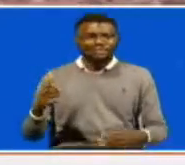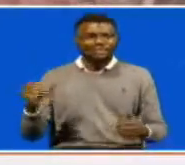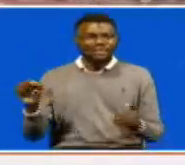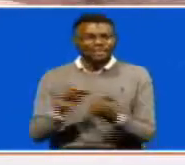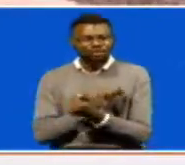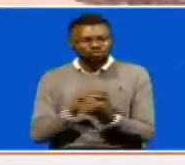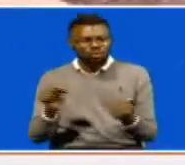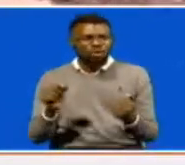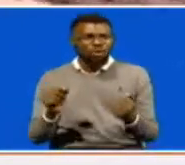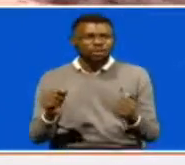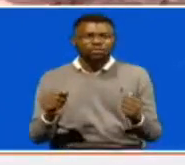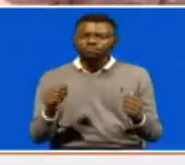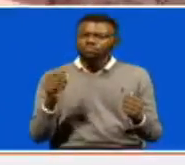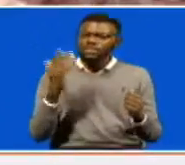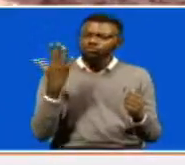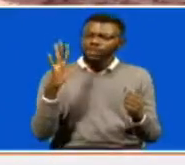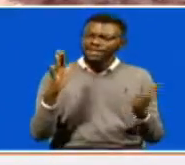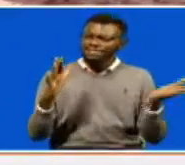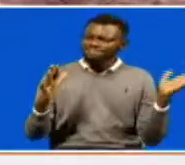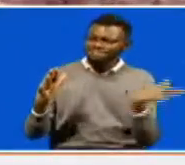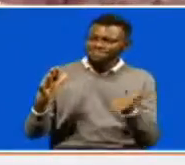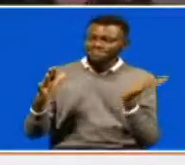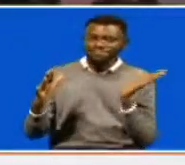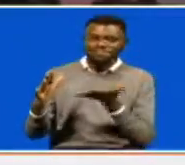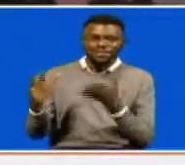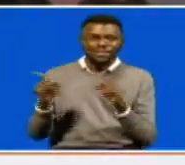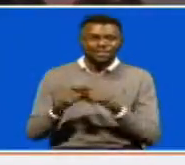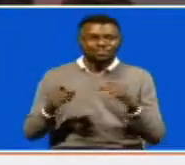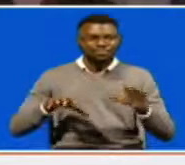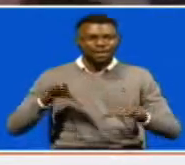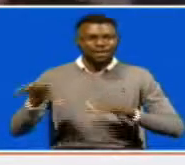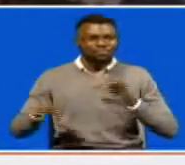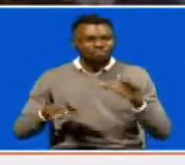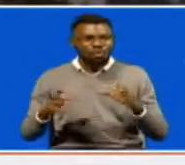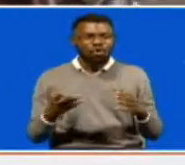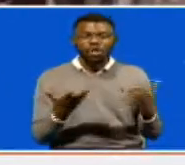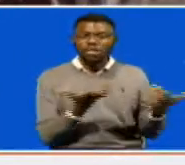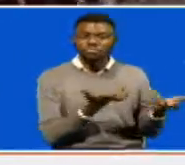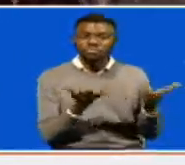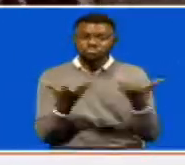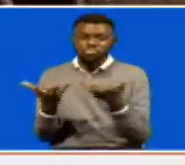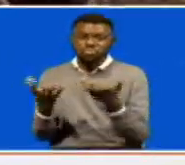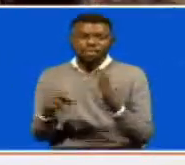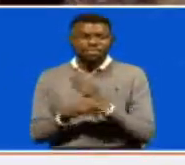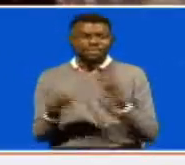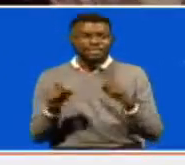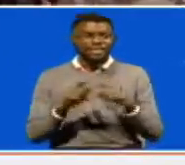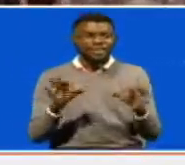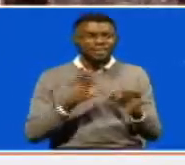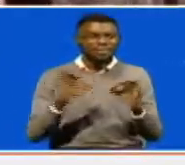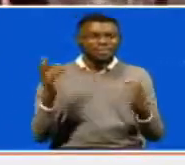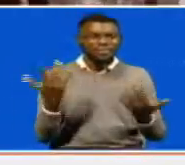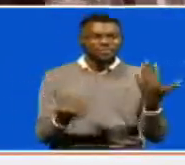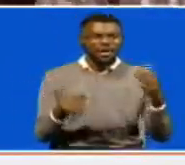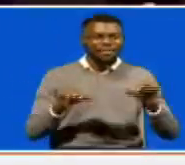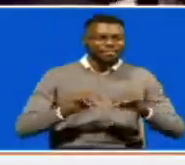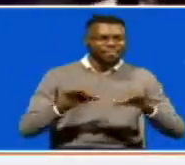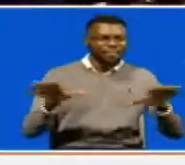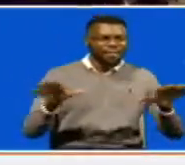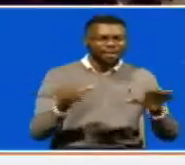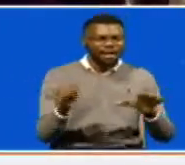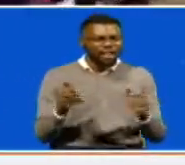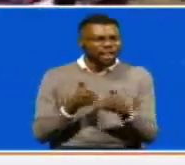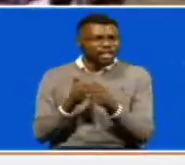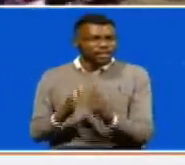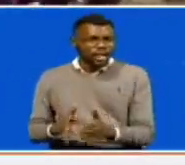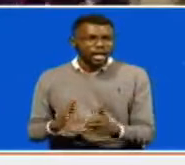by cutting down trees and took away livestock from the farm before setting the farm on fire later in the evening. A section of leaders have come